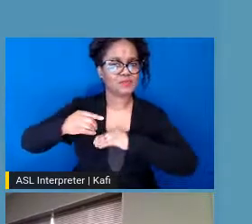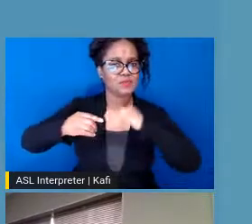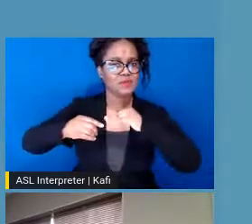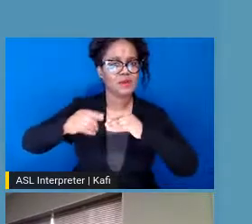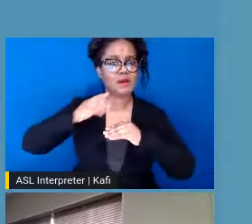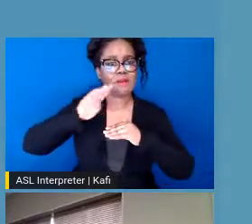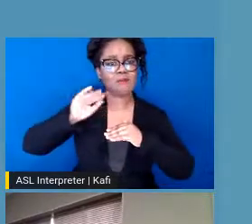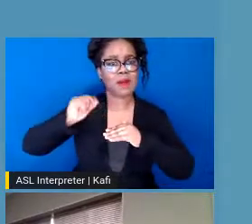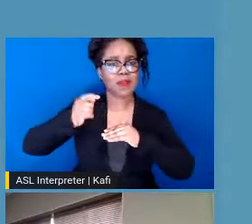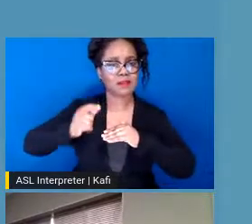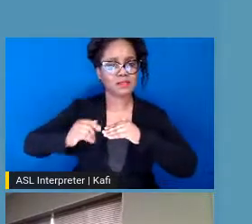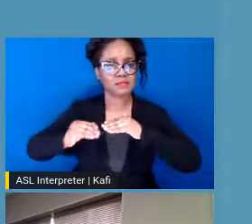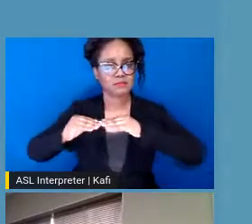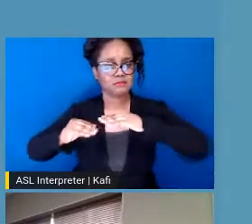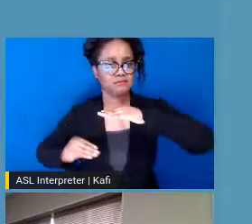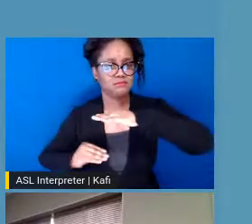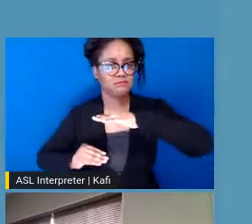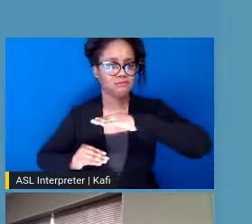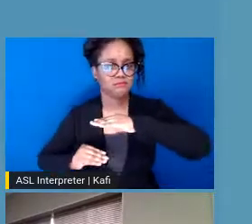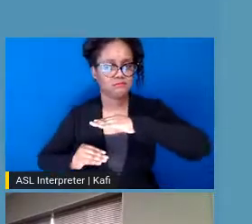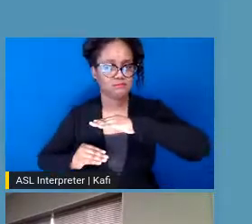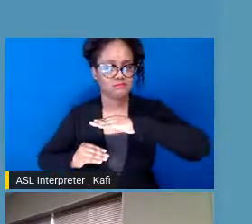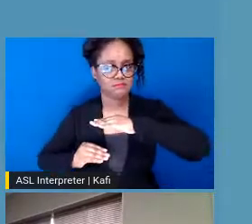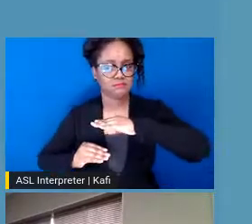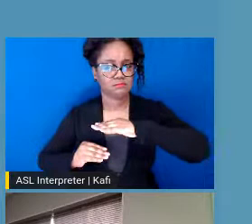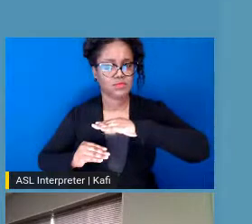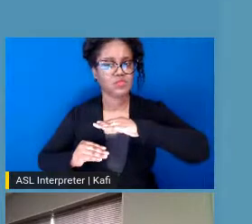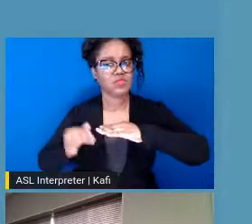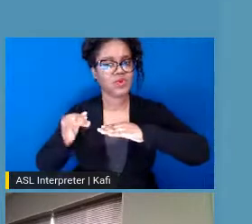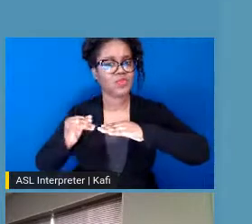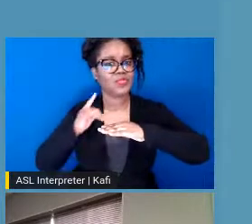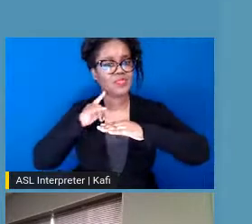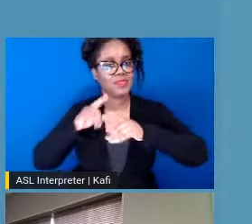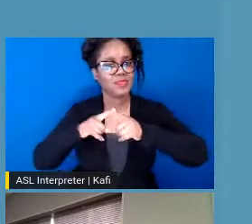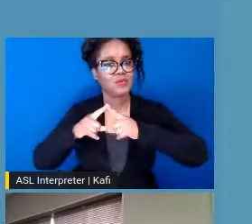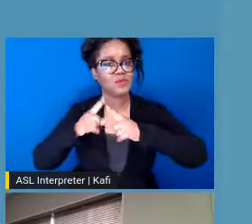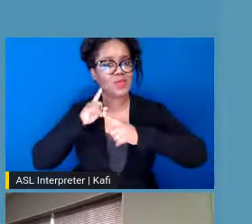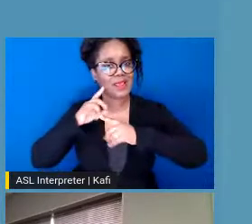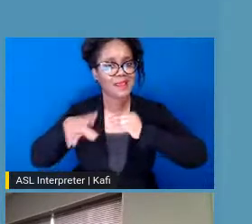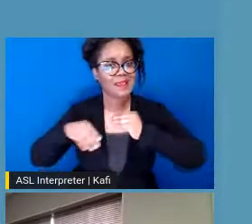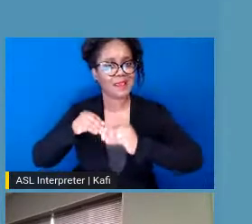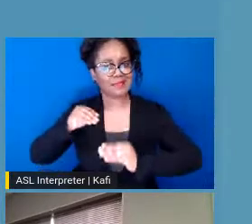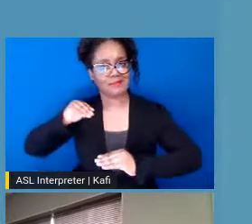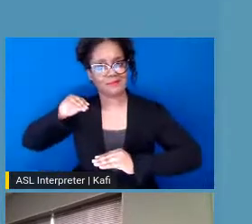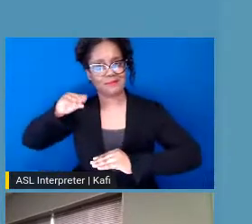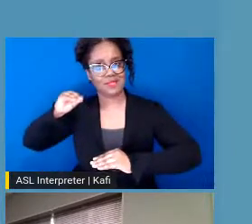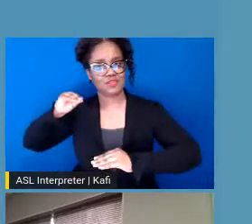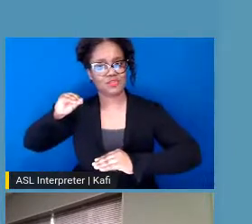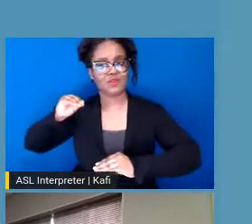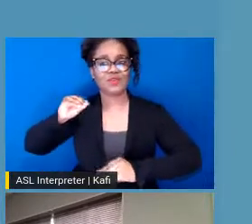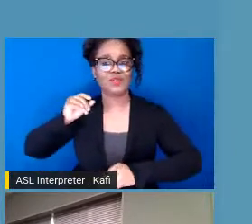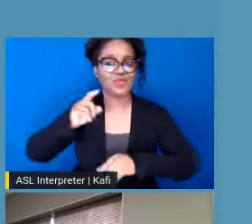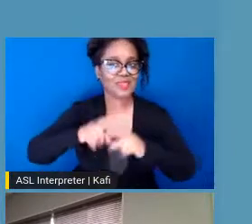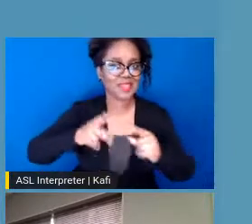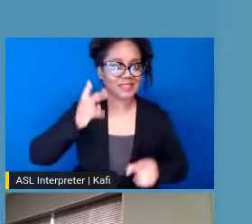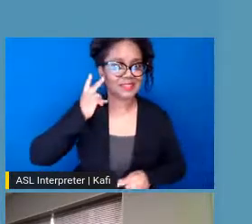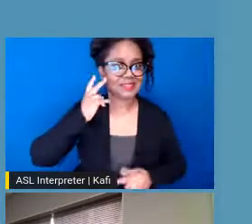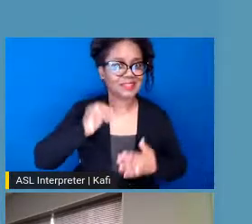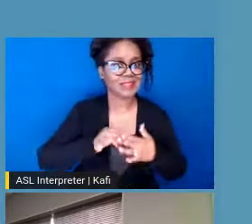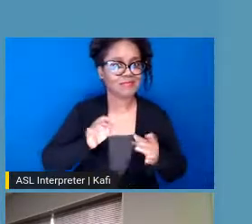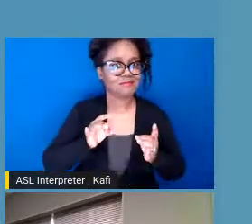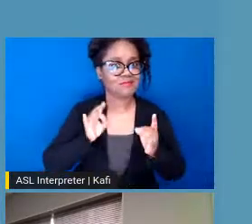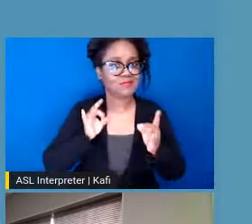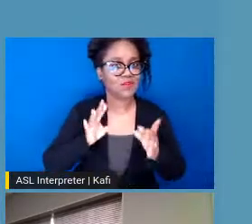here, when I properly positioned the camera, you can't tell how terrible my setup is. And so this is what it actually looked like. I had